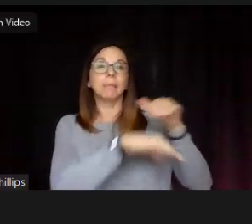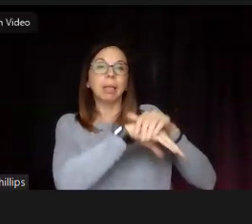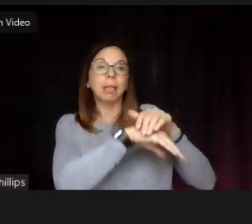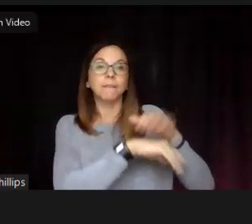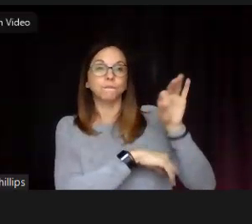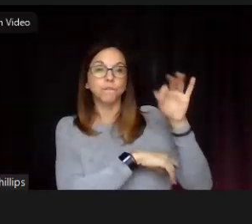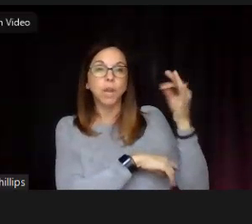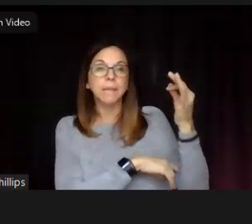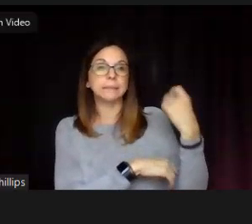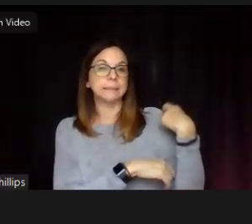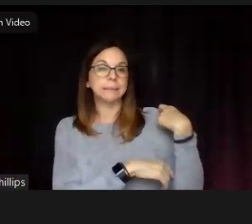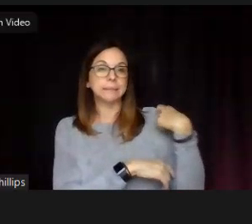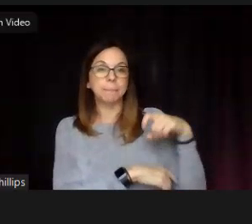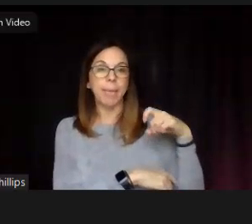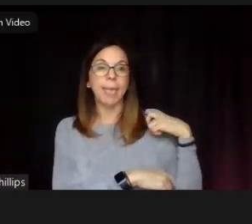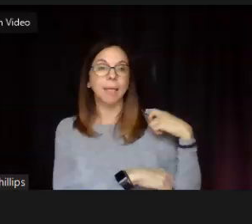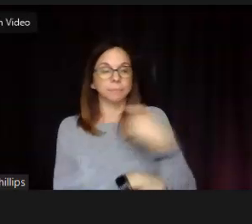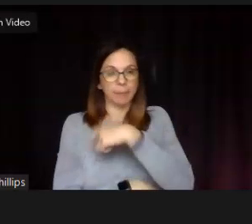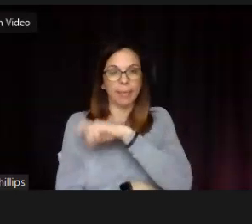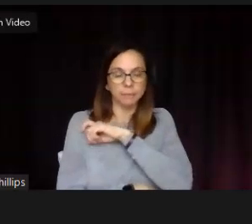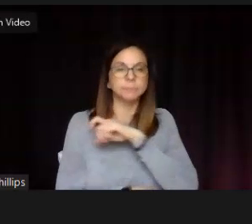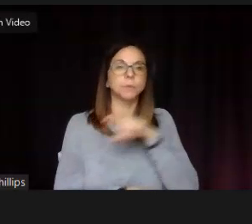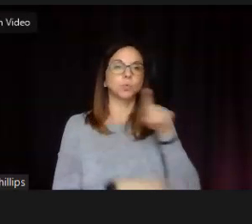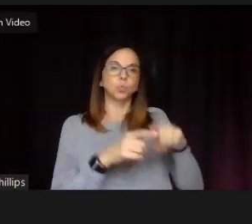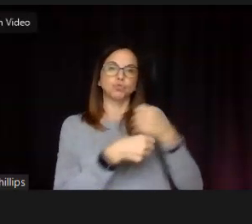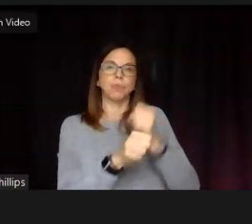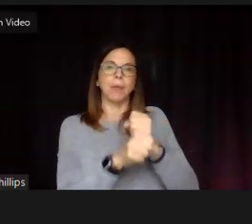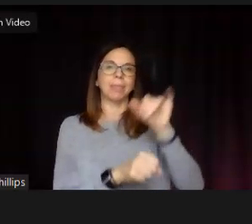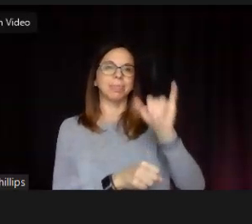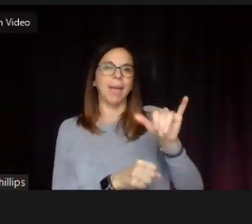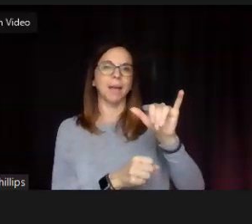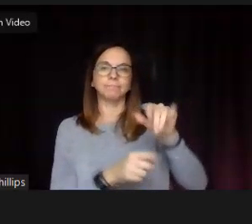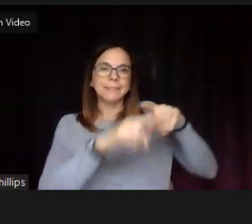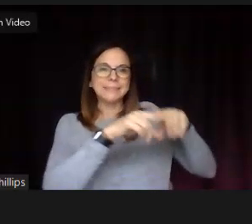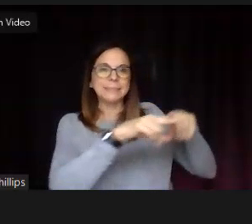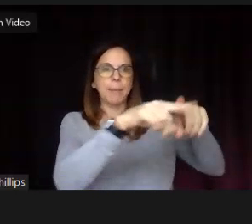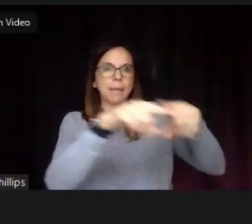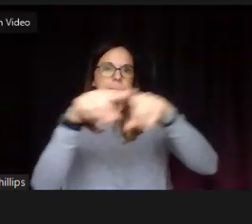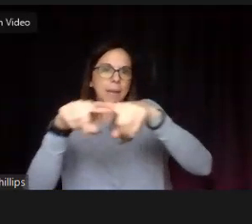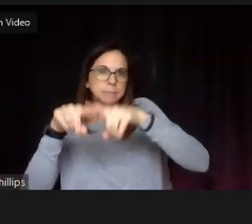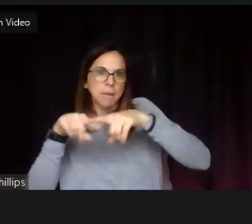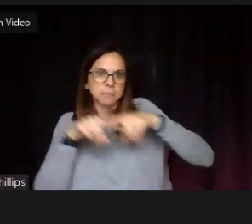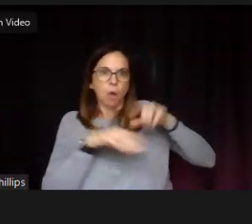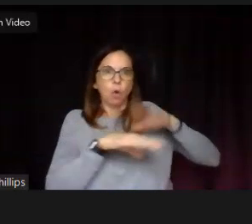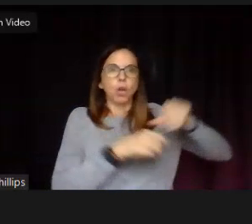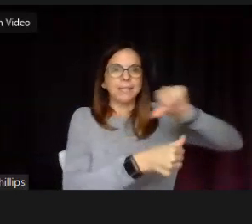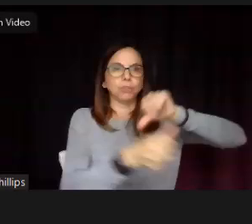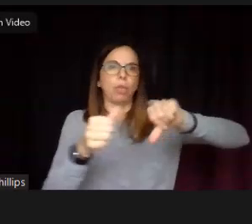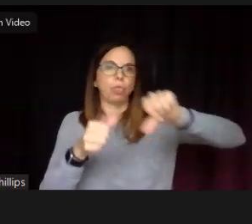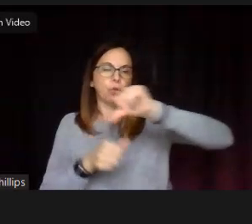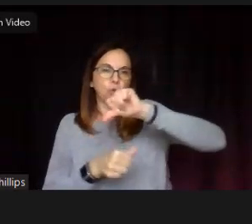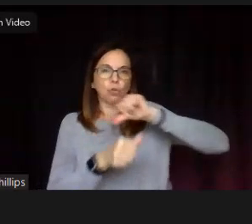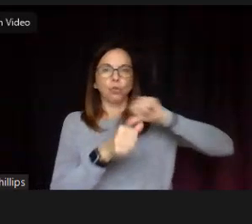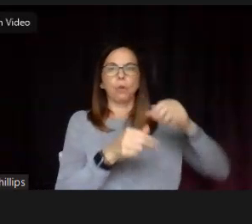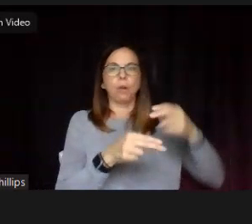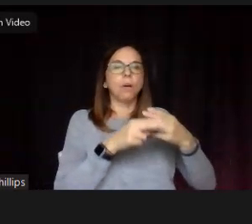Spain, to create this system of interdependence between the mother country, the European country, and